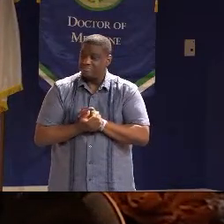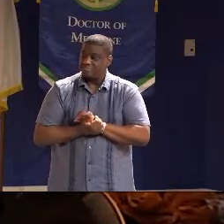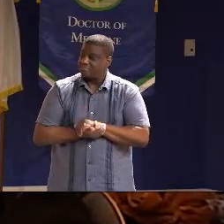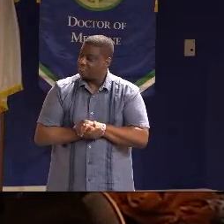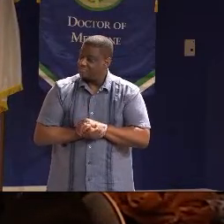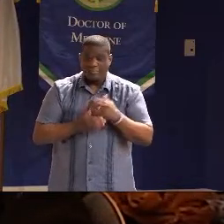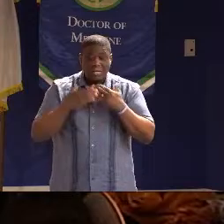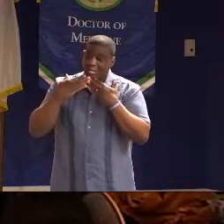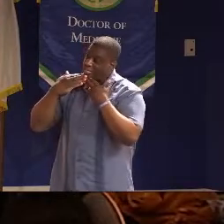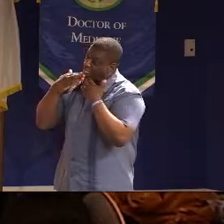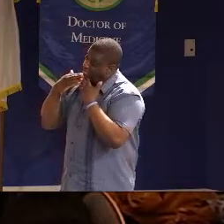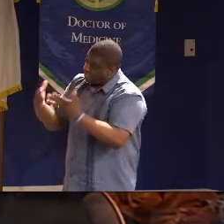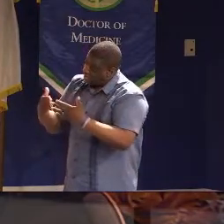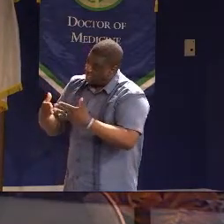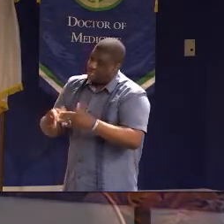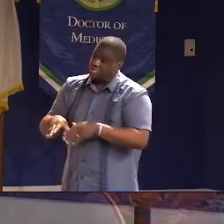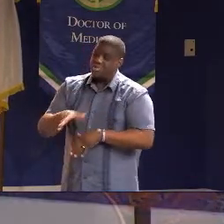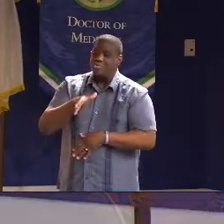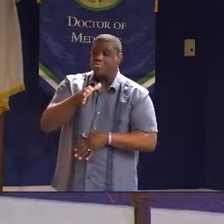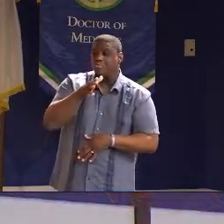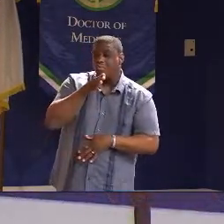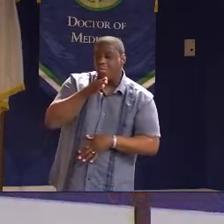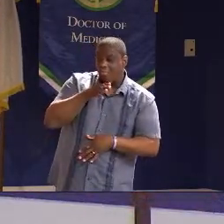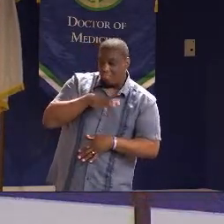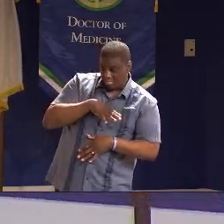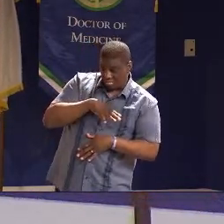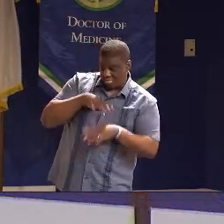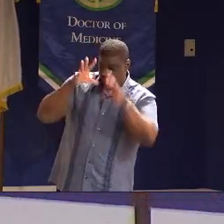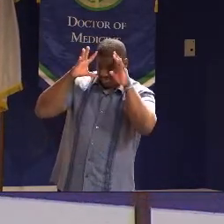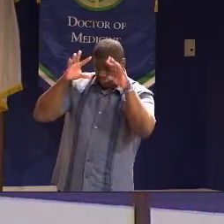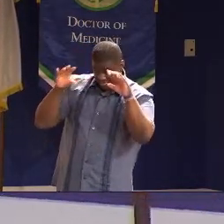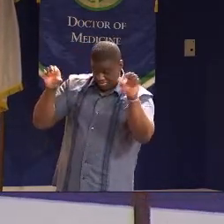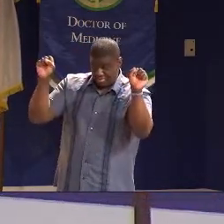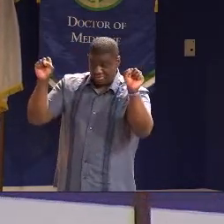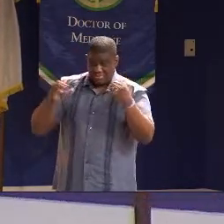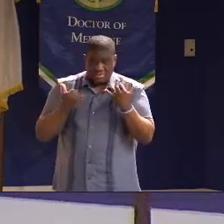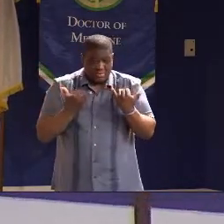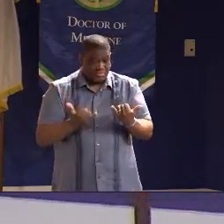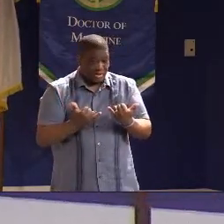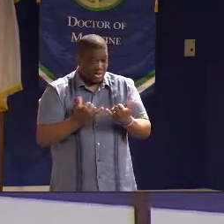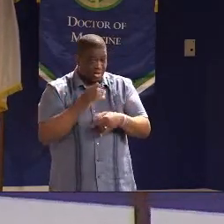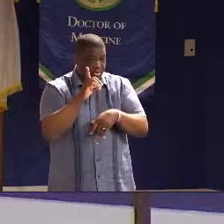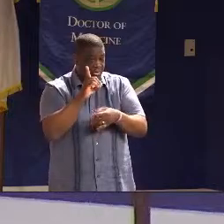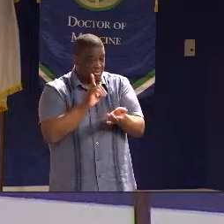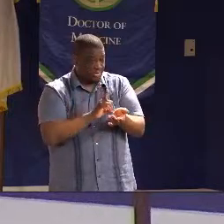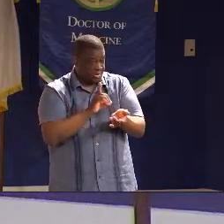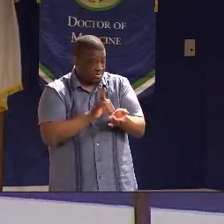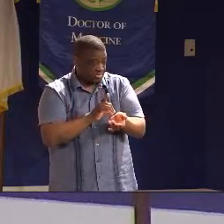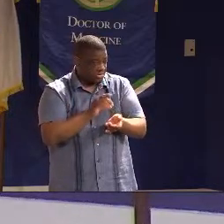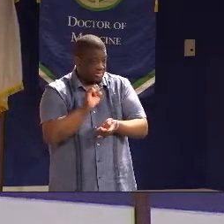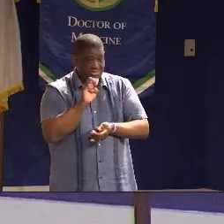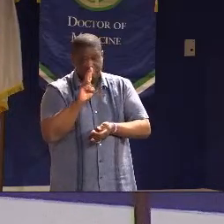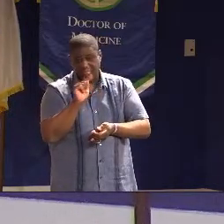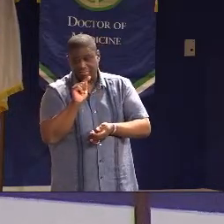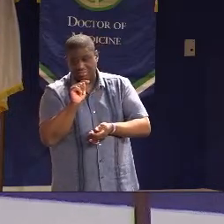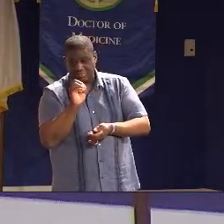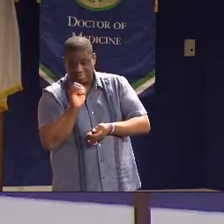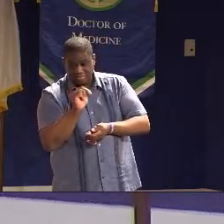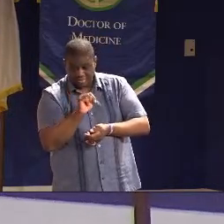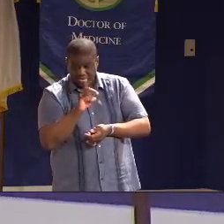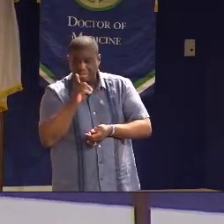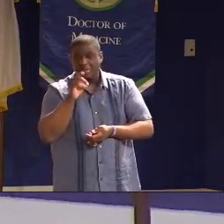Thank you, Madam President. We will now have Dr. Erica Sutton, Senior Associate Dean for Undergraduate